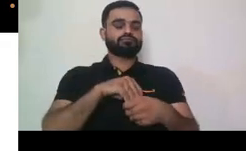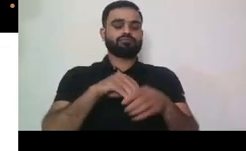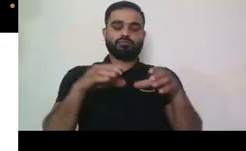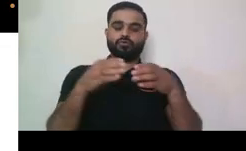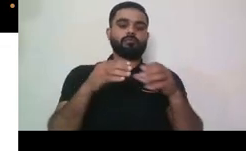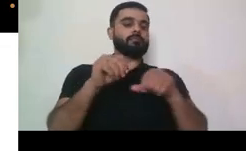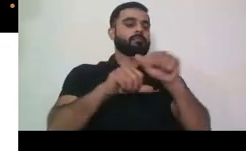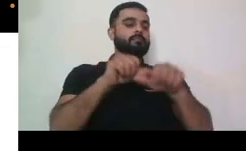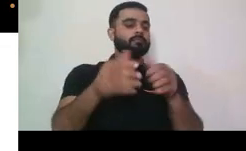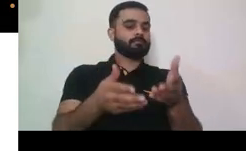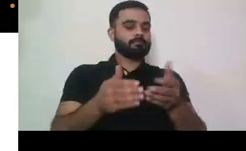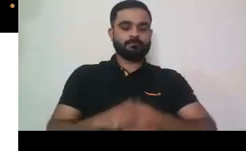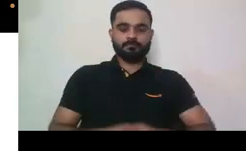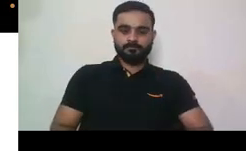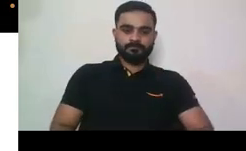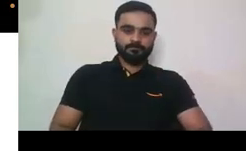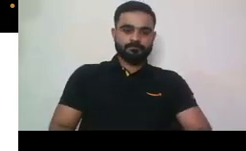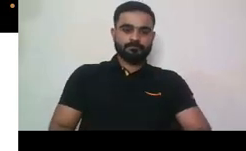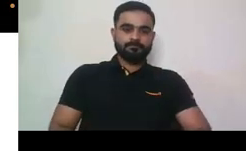process.